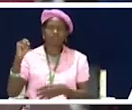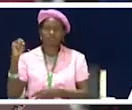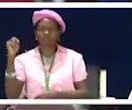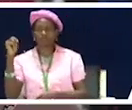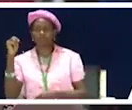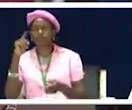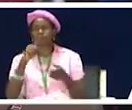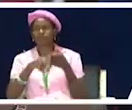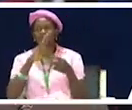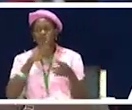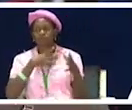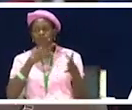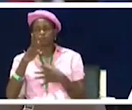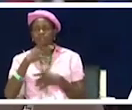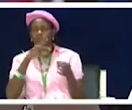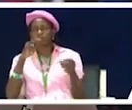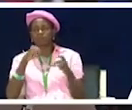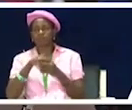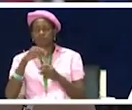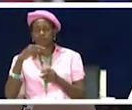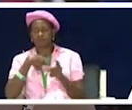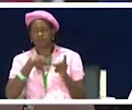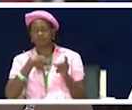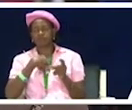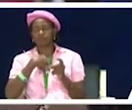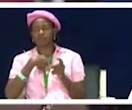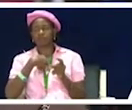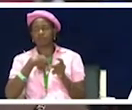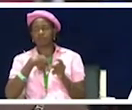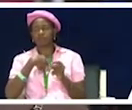to be interested in me?